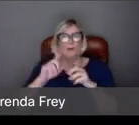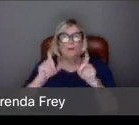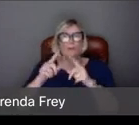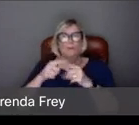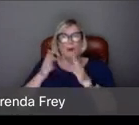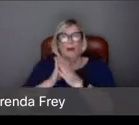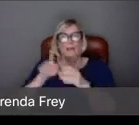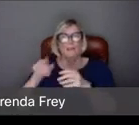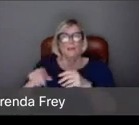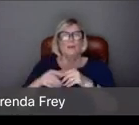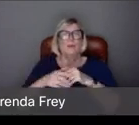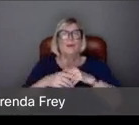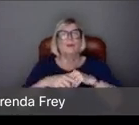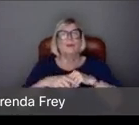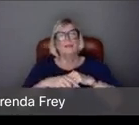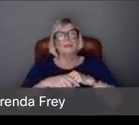but